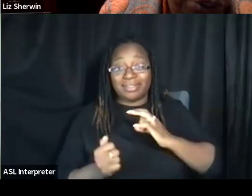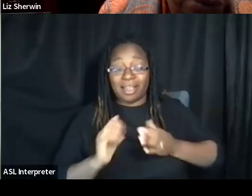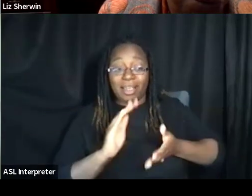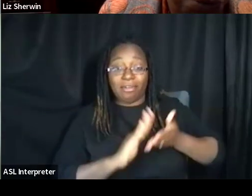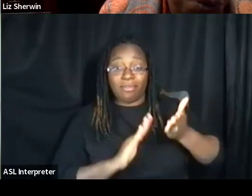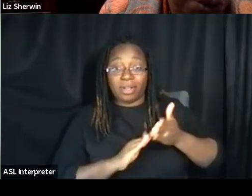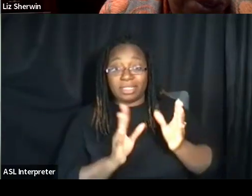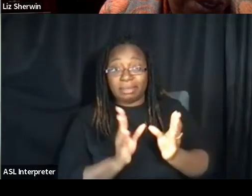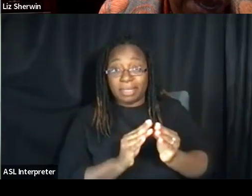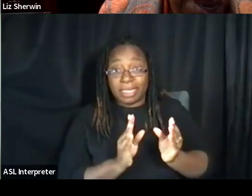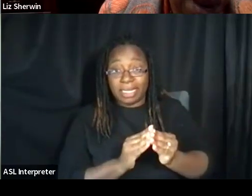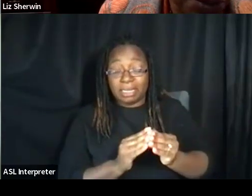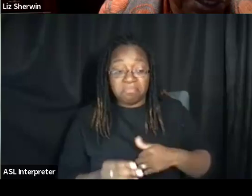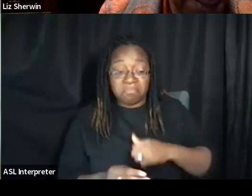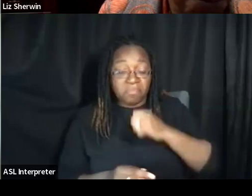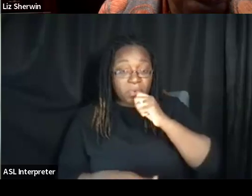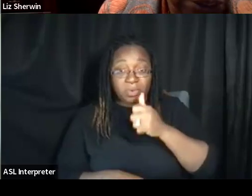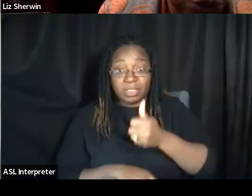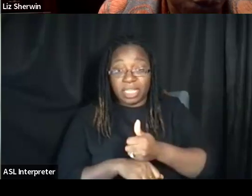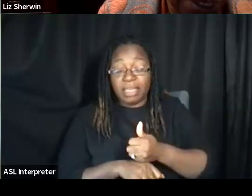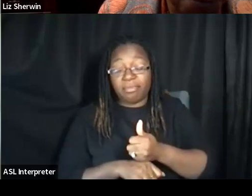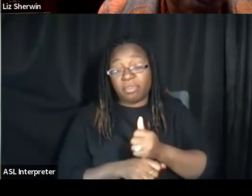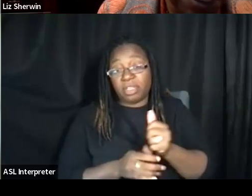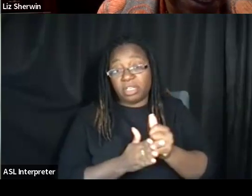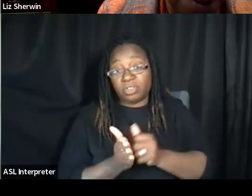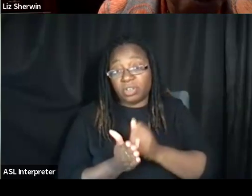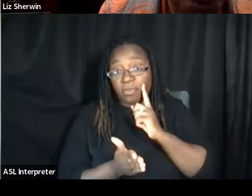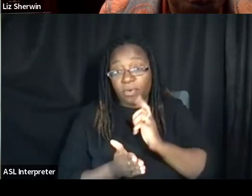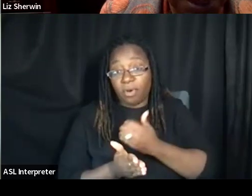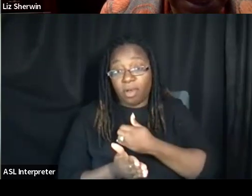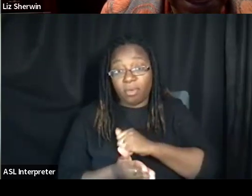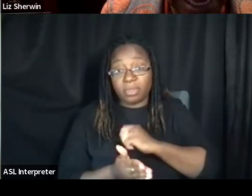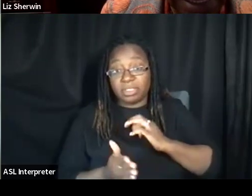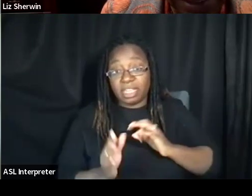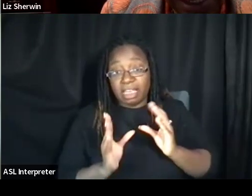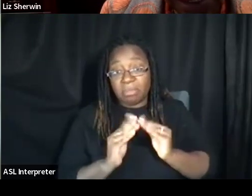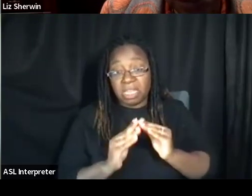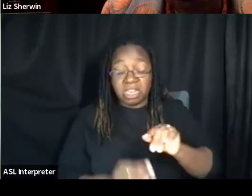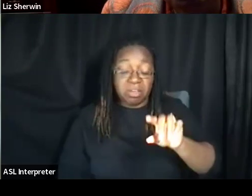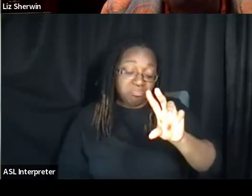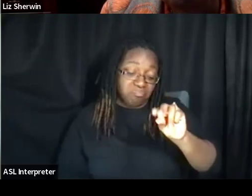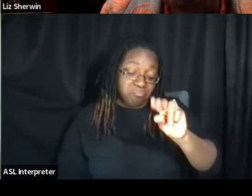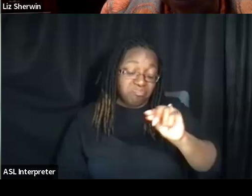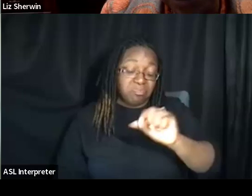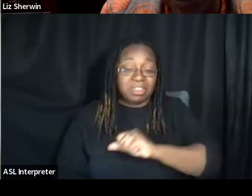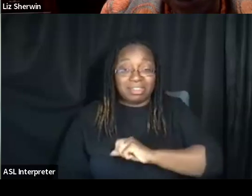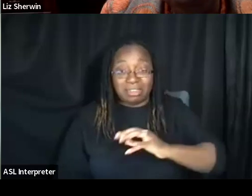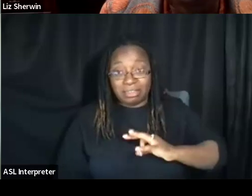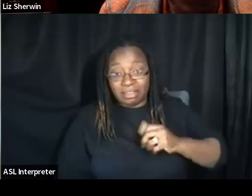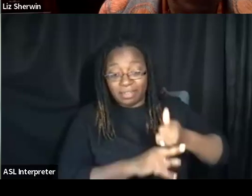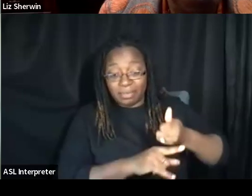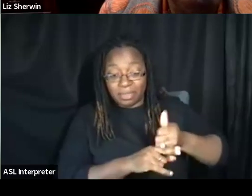the agendas for our staff meetings or whatever. The staff are the ones that kind of determine what